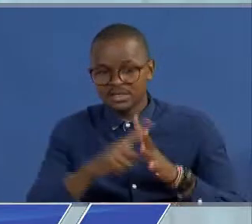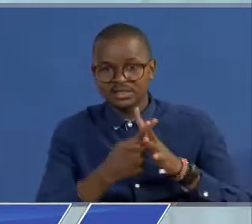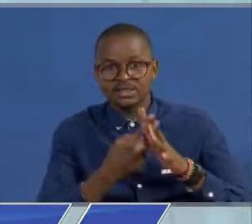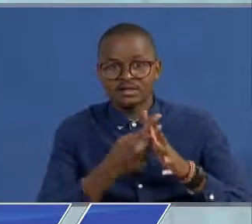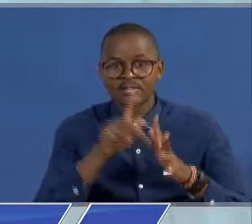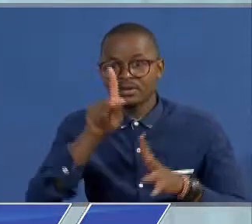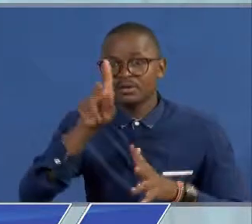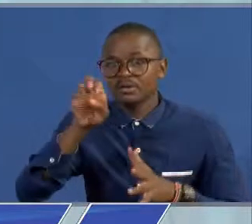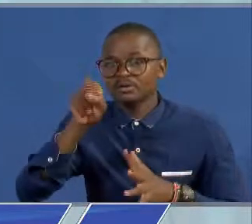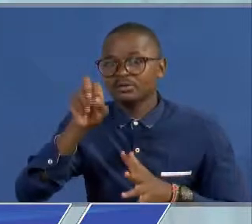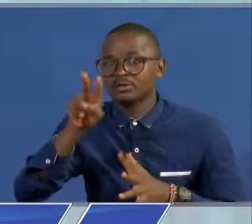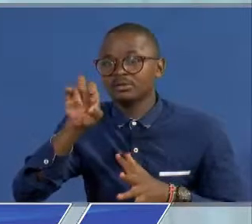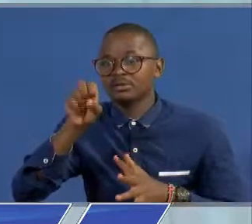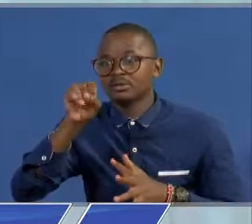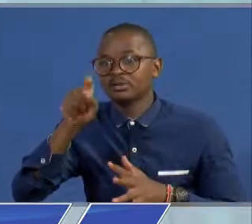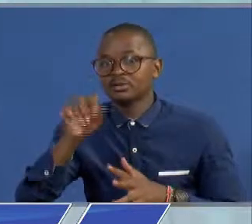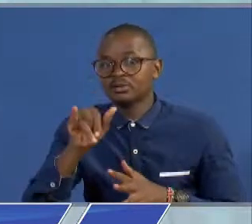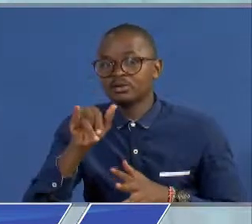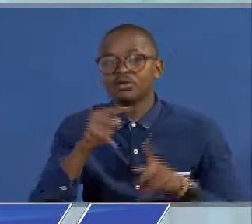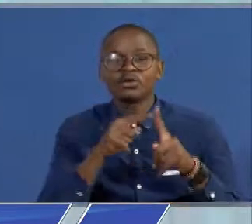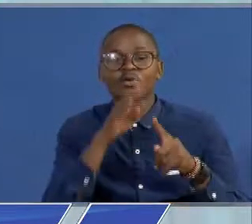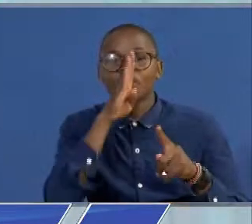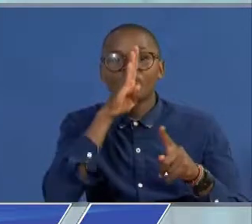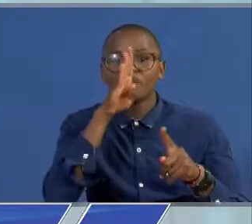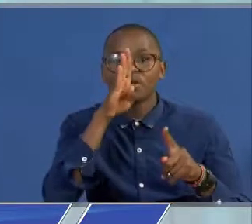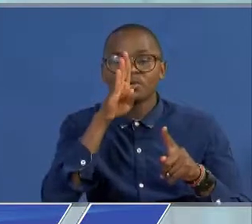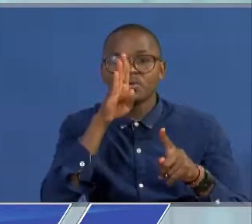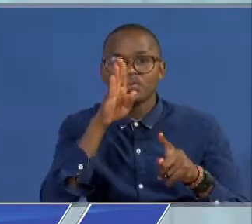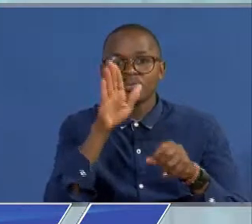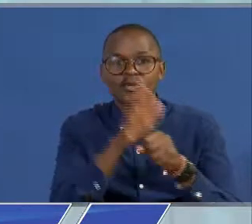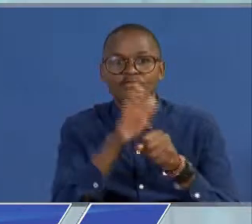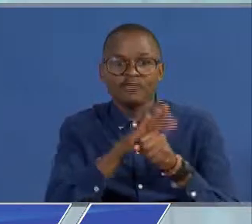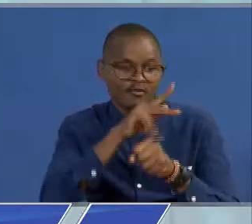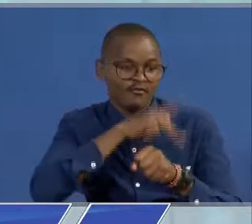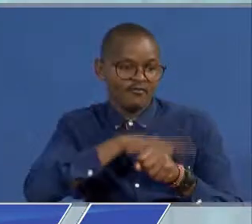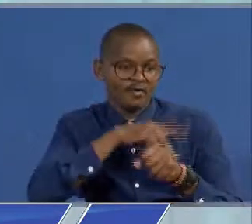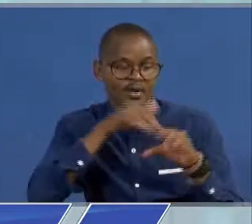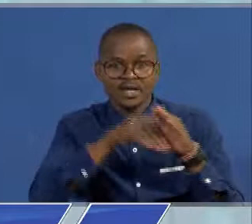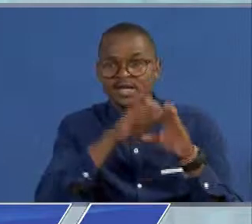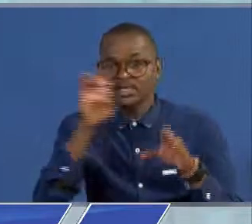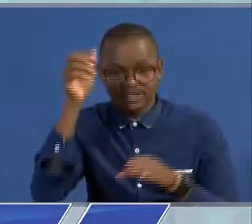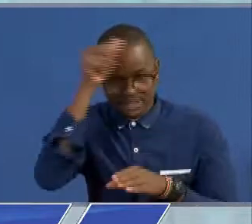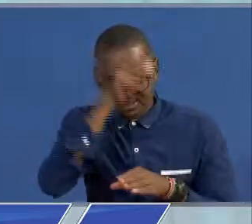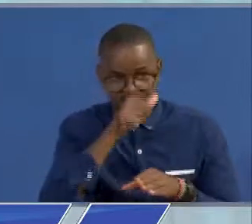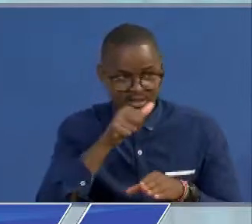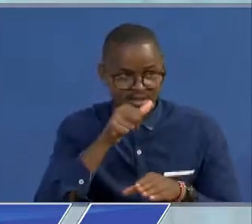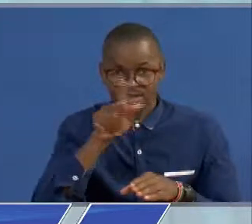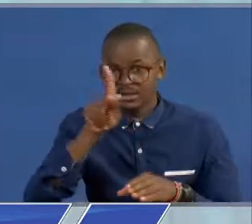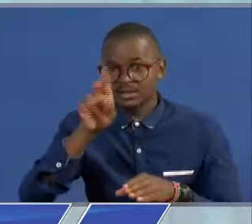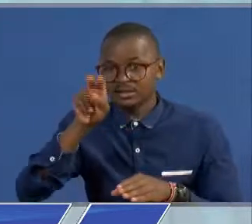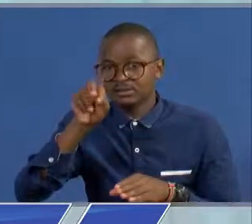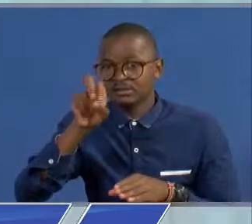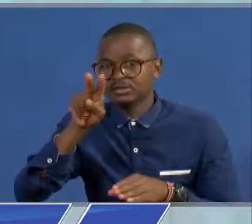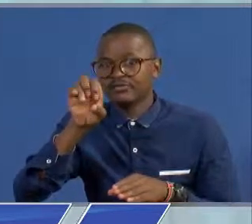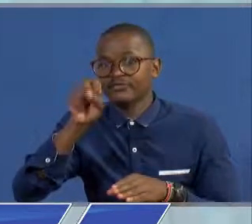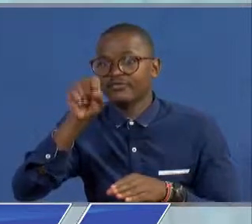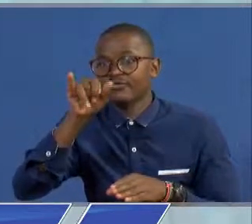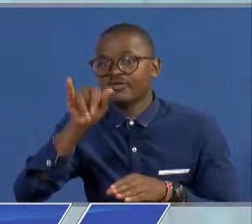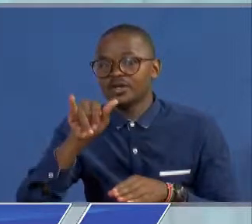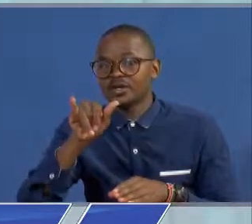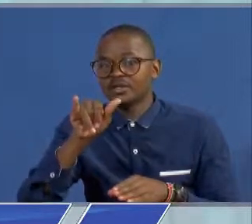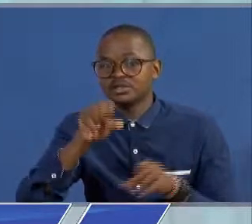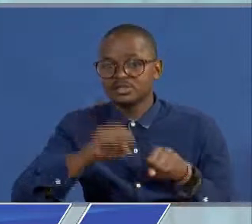the Kenversity Sacco. Its mission to be the most dynamic and profitable Sacco in East Africa. The Kenversity Cooperative Savings and